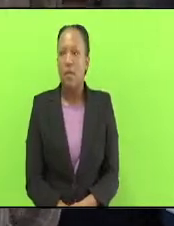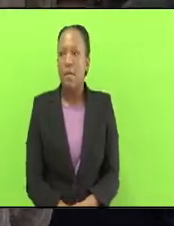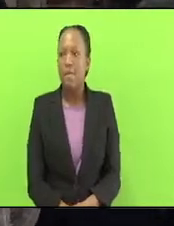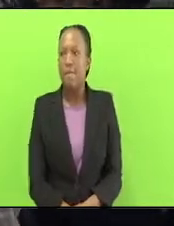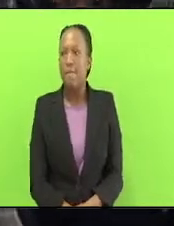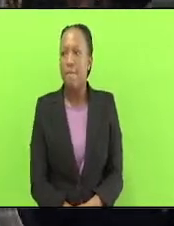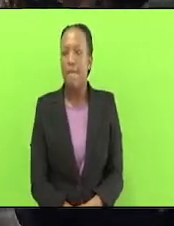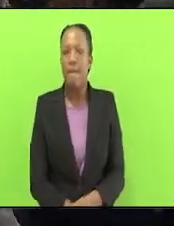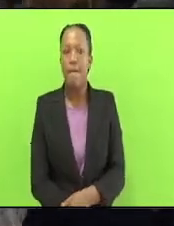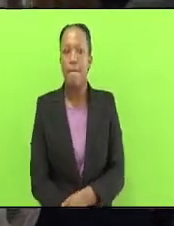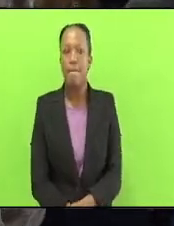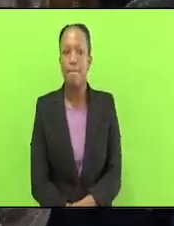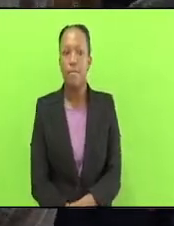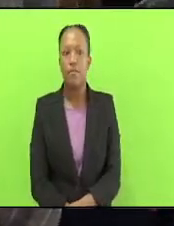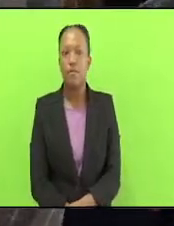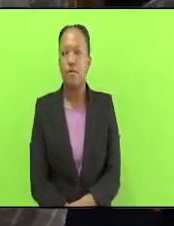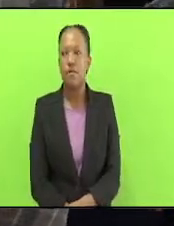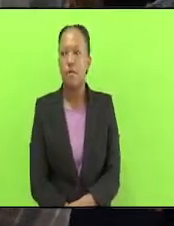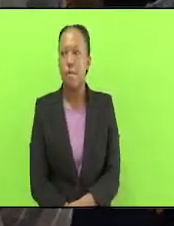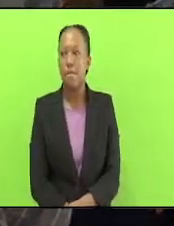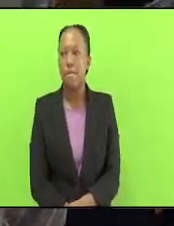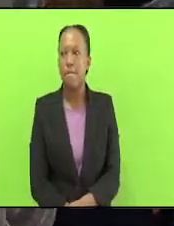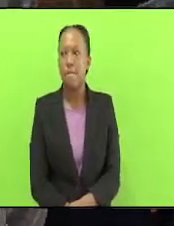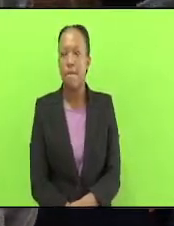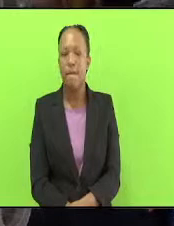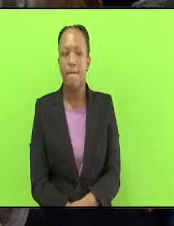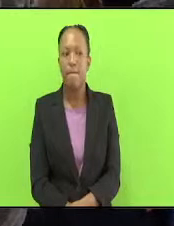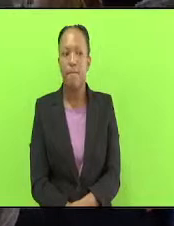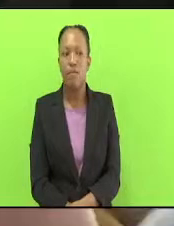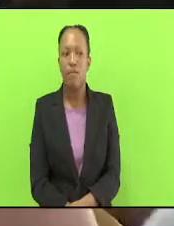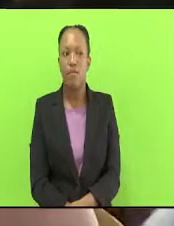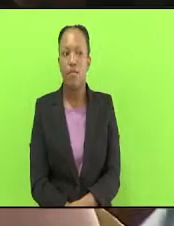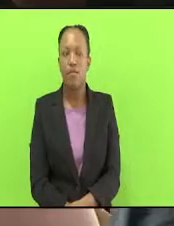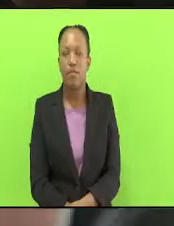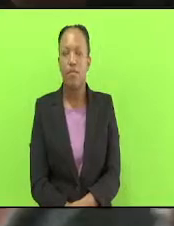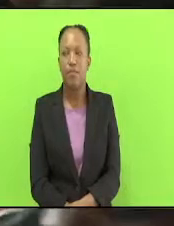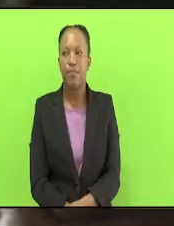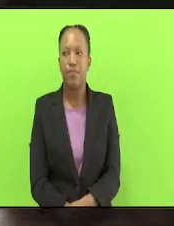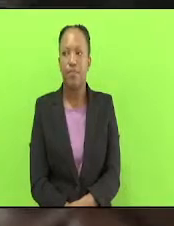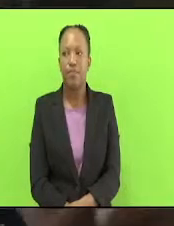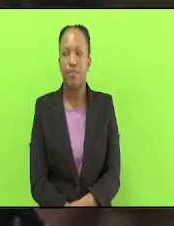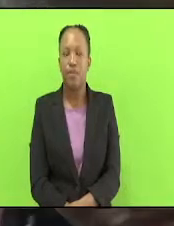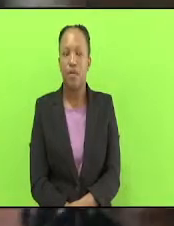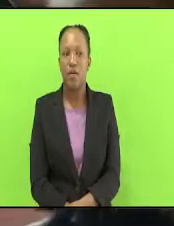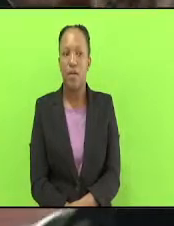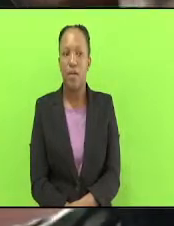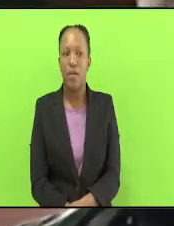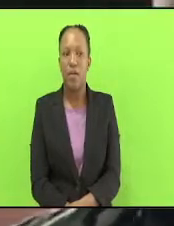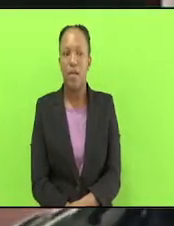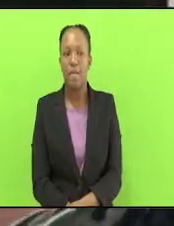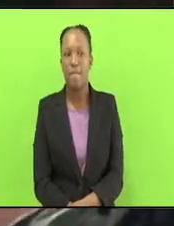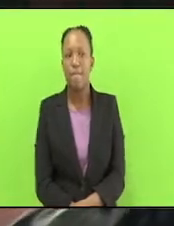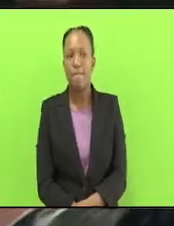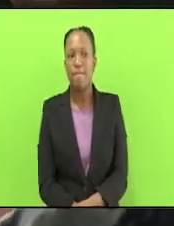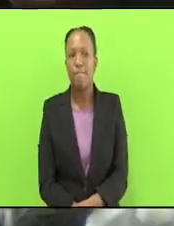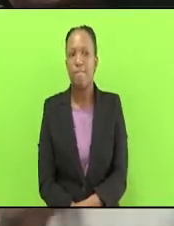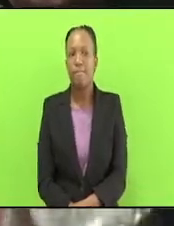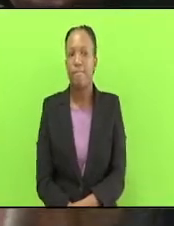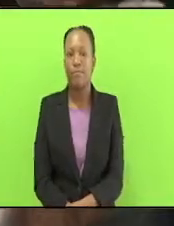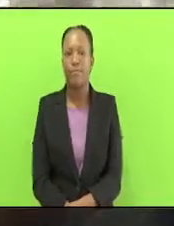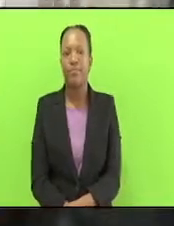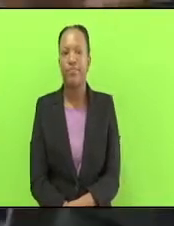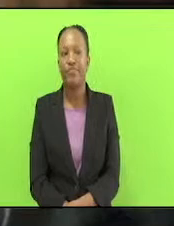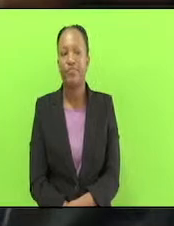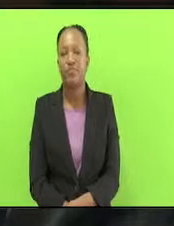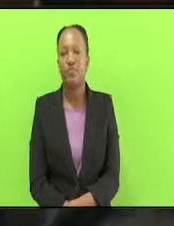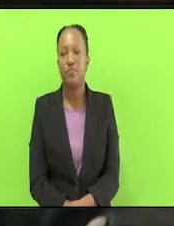about NSFAS. The challenge is that I have siblings at home, and as the elder sibling at home,